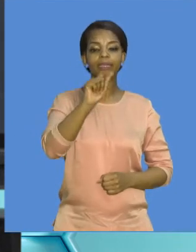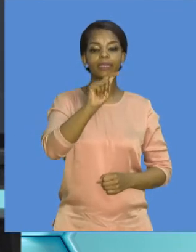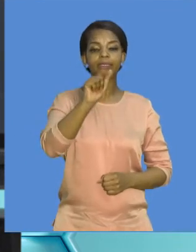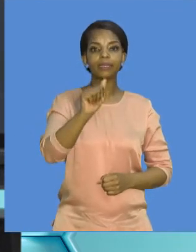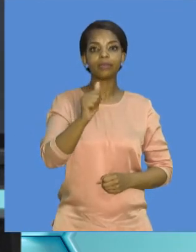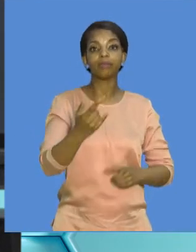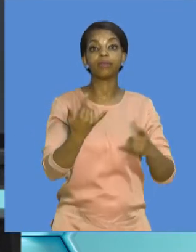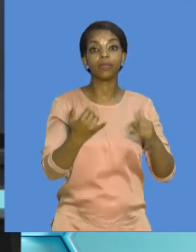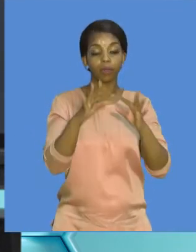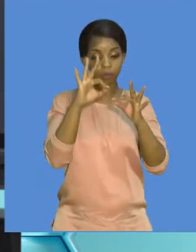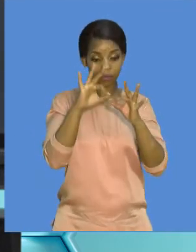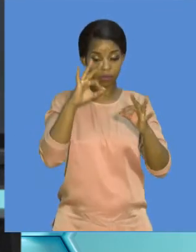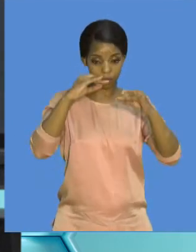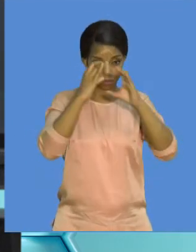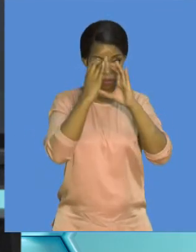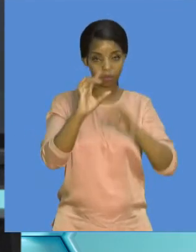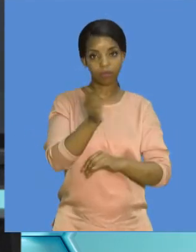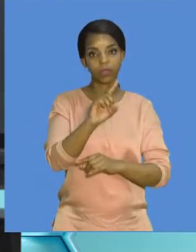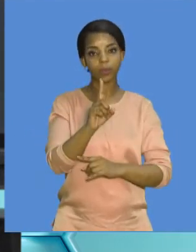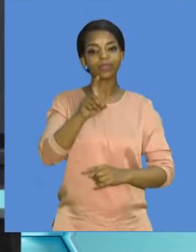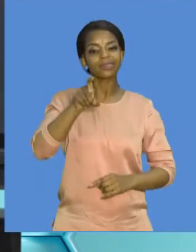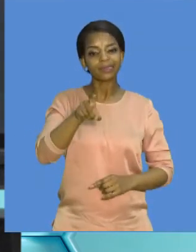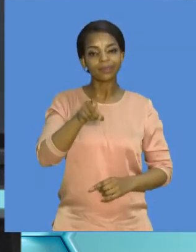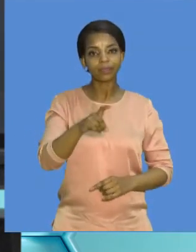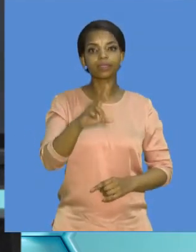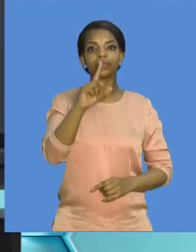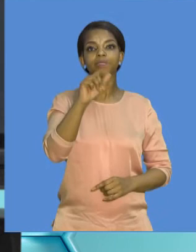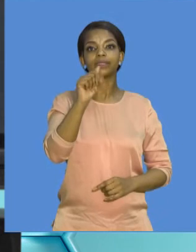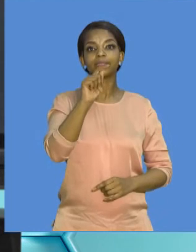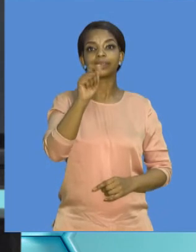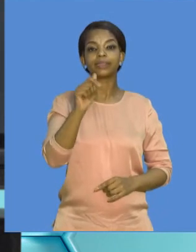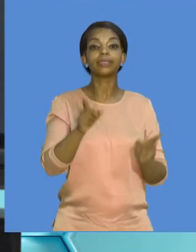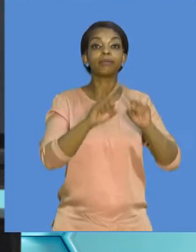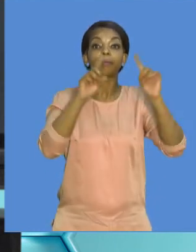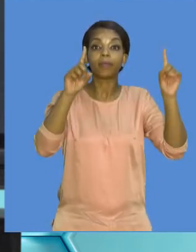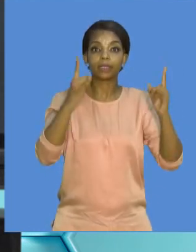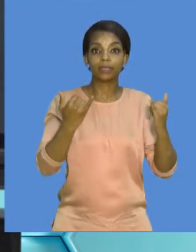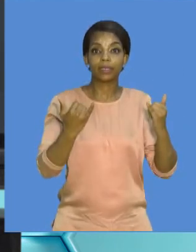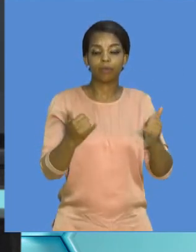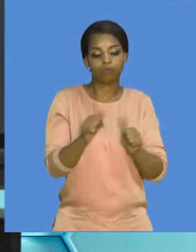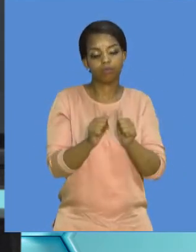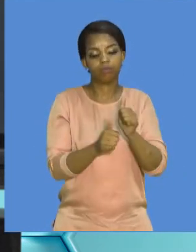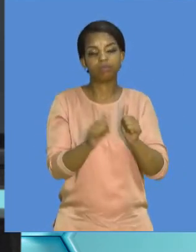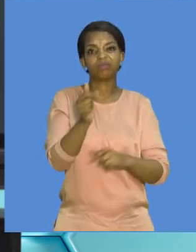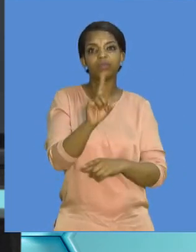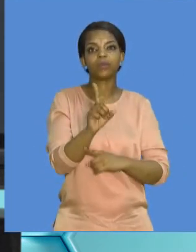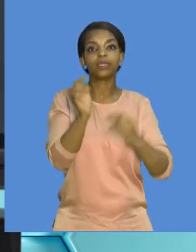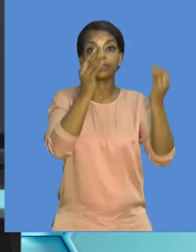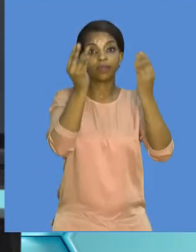happen. Specifically now we're going to look at if I have data and I need to graph it, but under